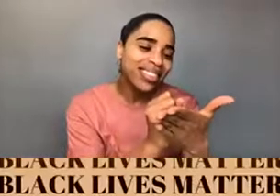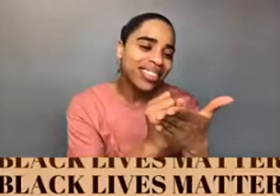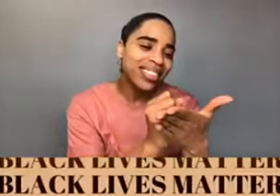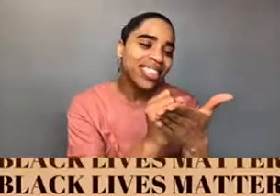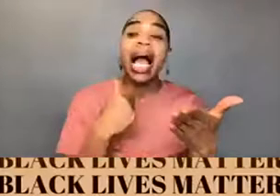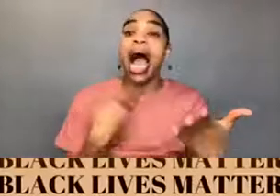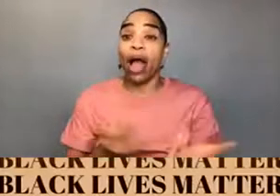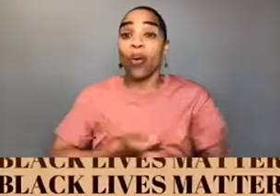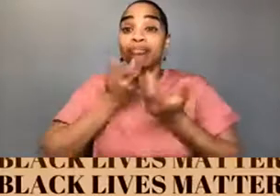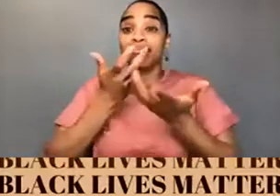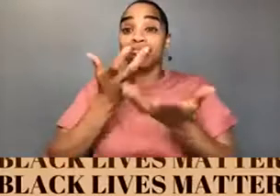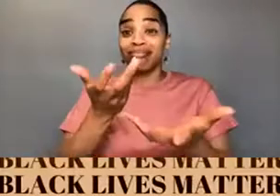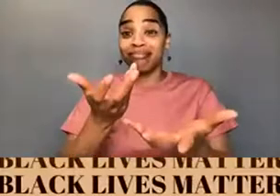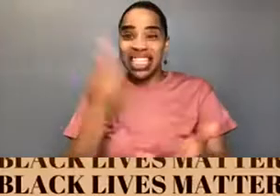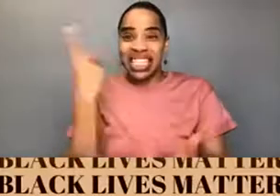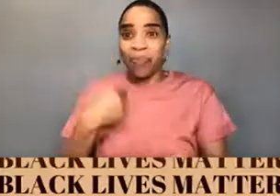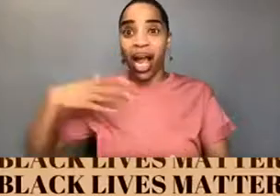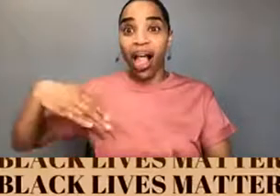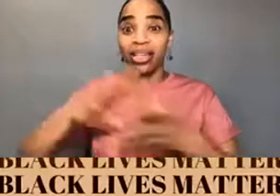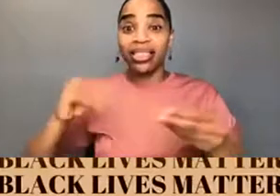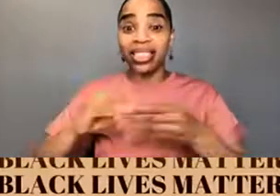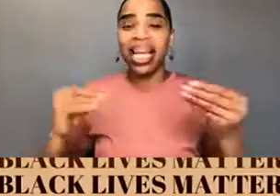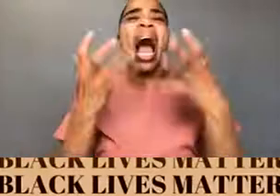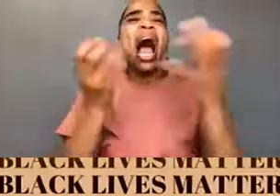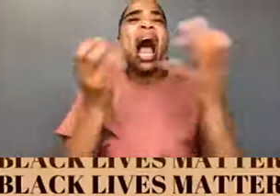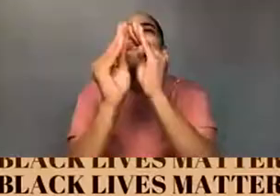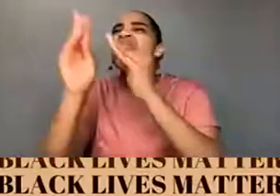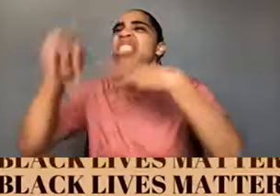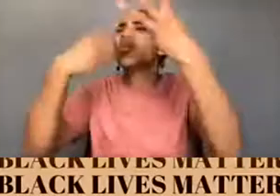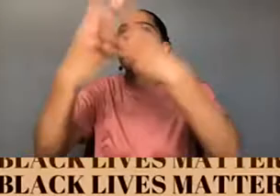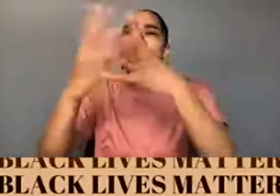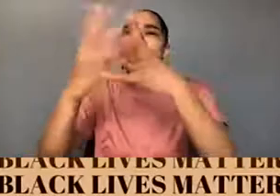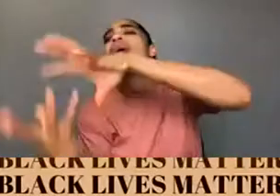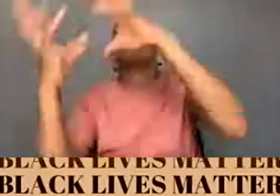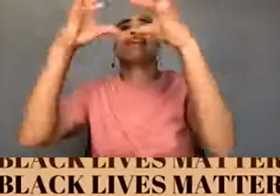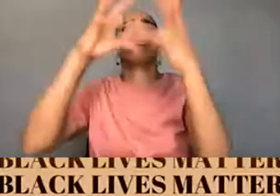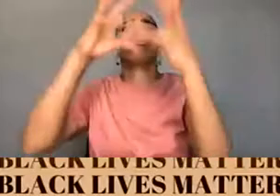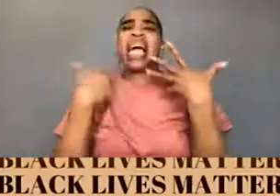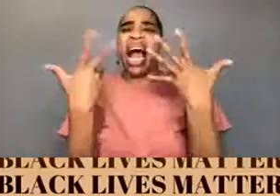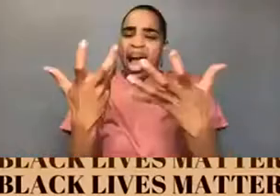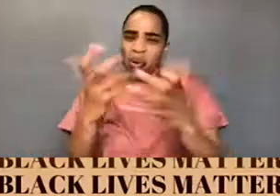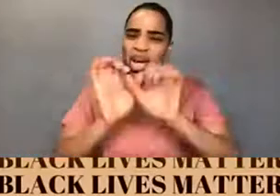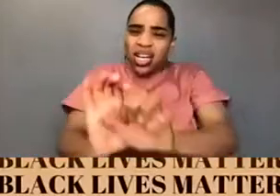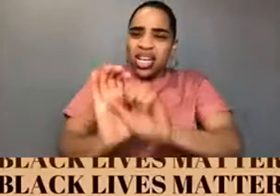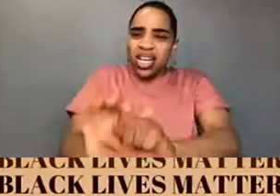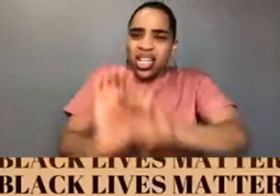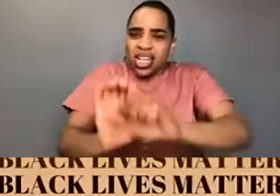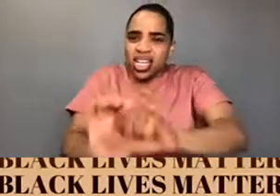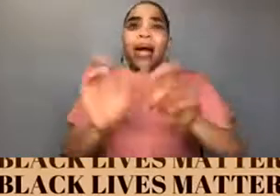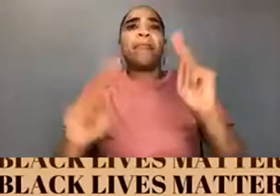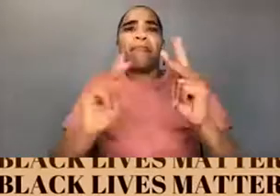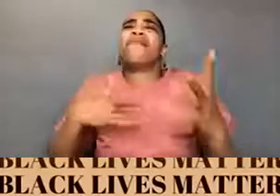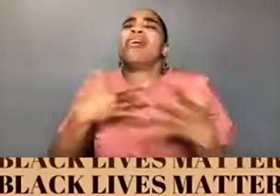want to speak the unspoken. I want to fix everything in the world that's broken. I want to be the one that performs the Heimlich maneuver as soon as our society starts